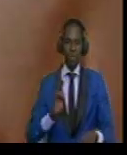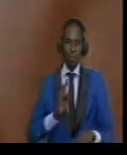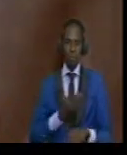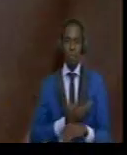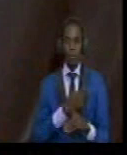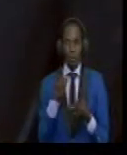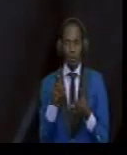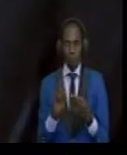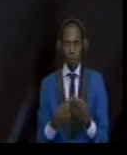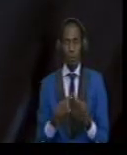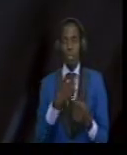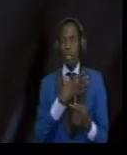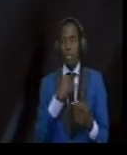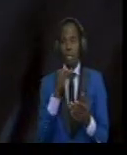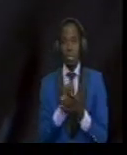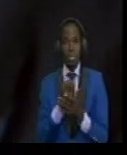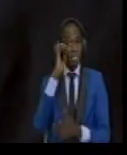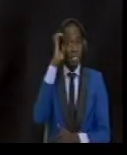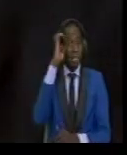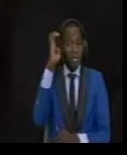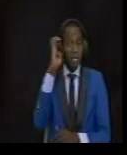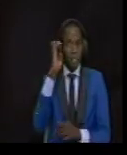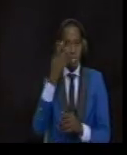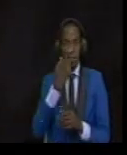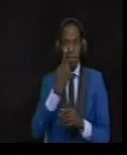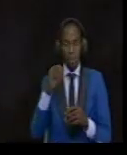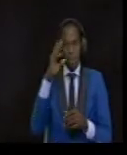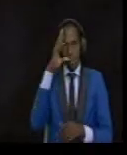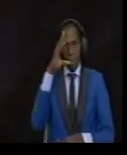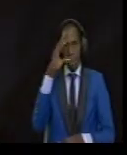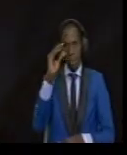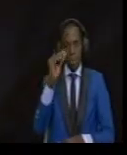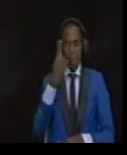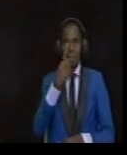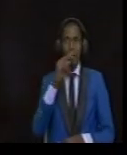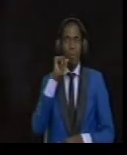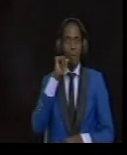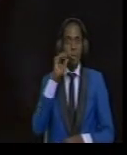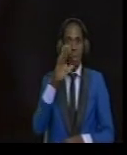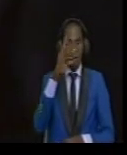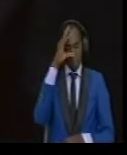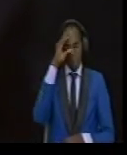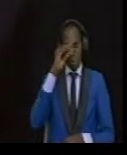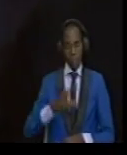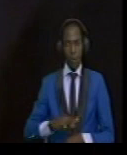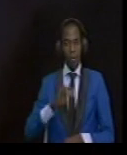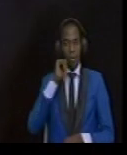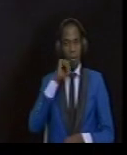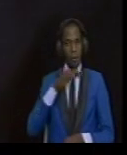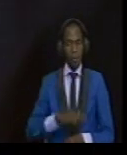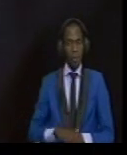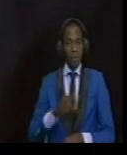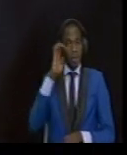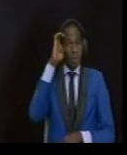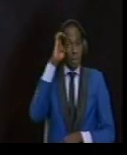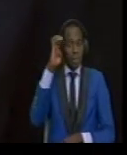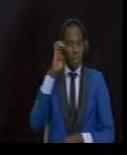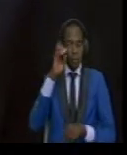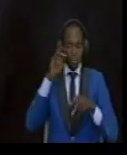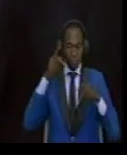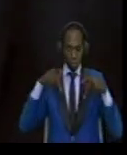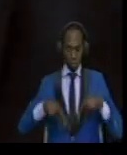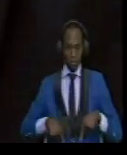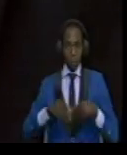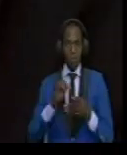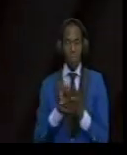says he, the individual, the man, the woman, the boy, the girl, he that believeth and